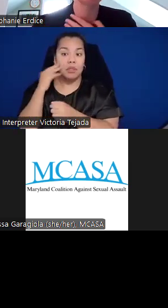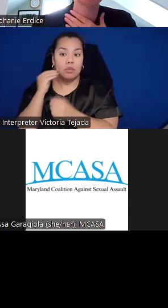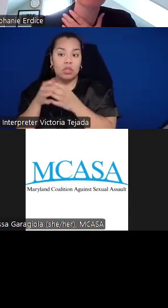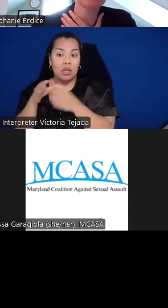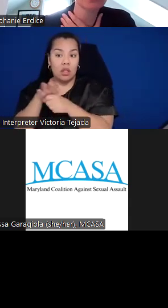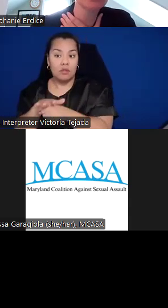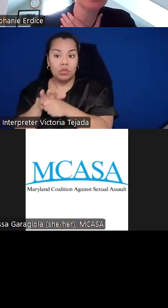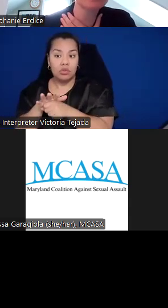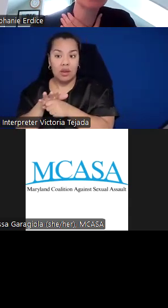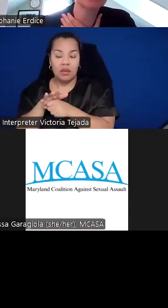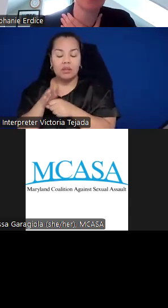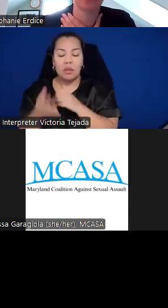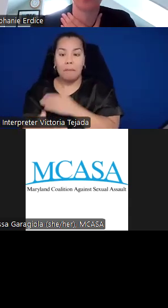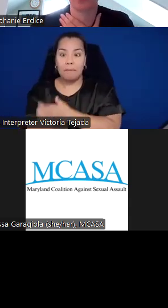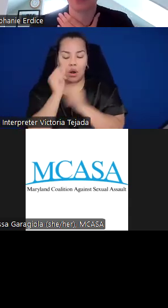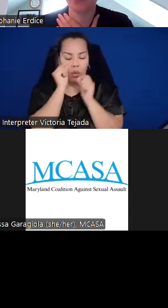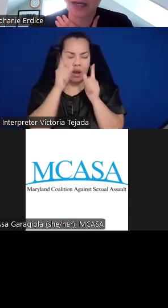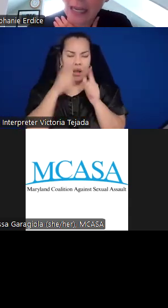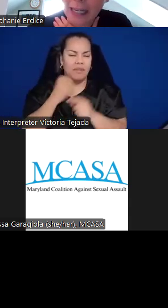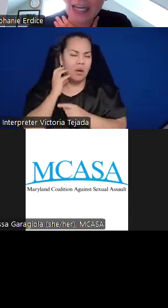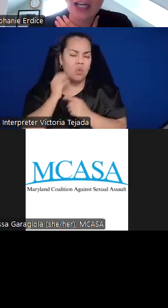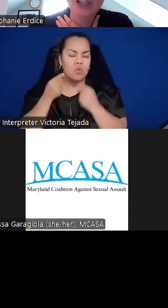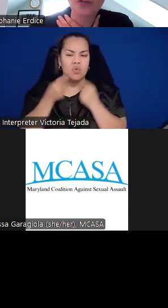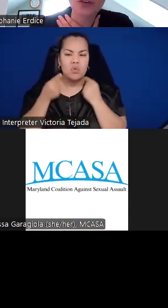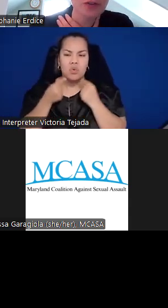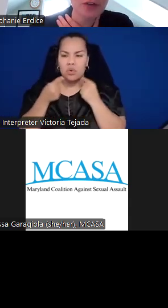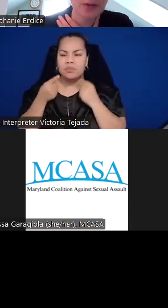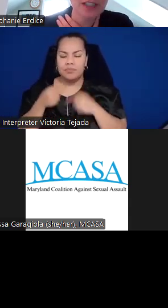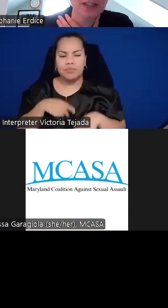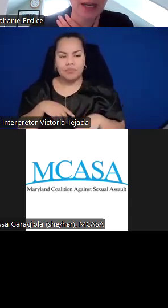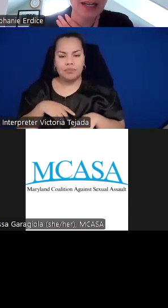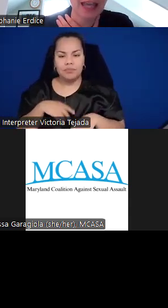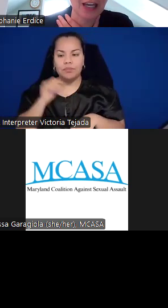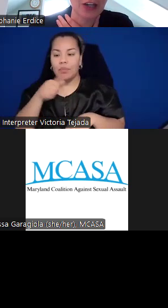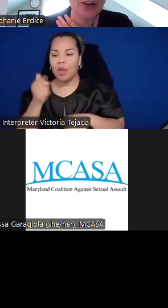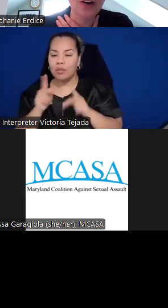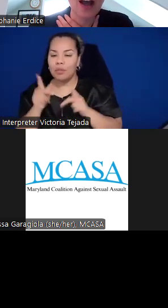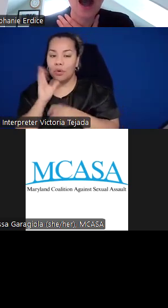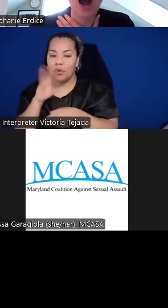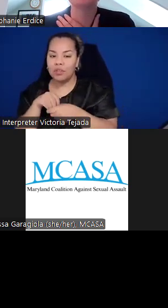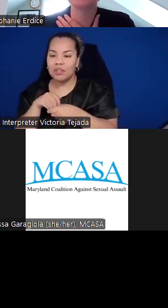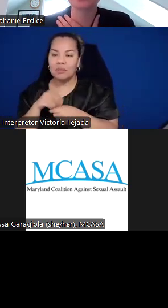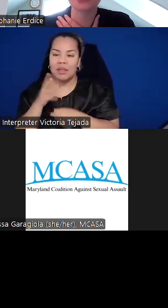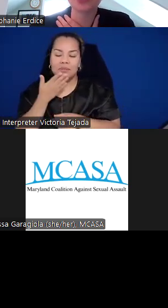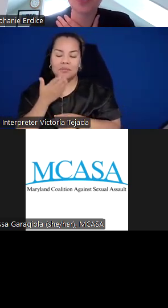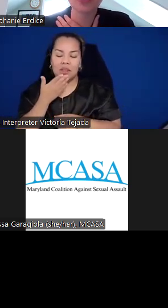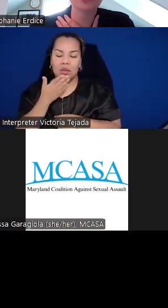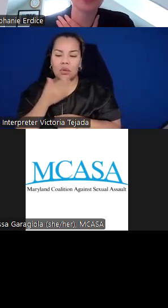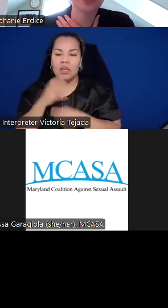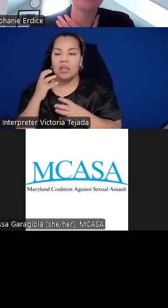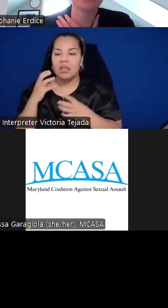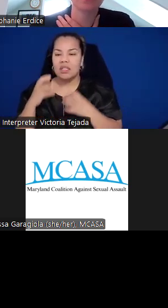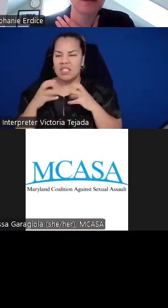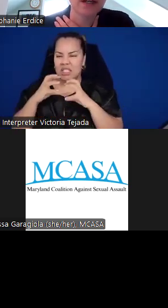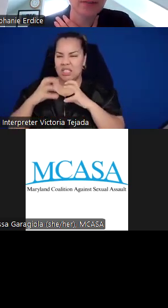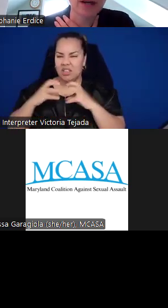in the morning. So let's see what some other folks might have put in. So for those of you that participated, thank you. Tension in shoulders,